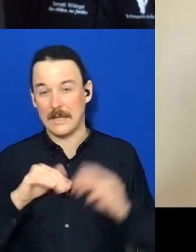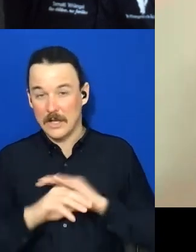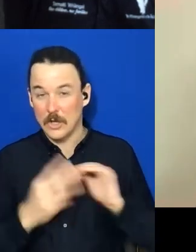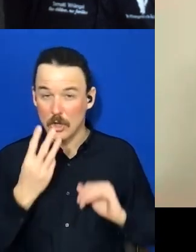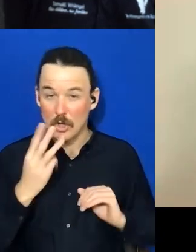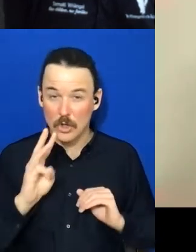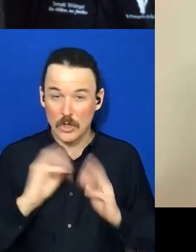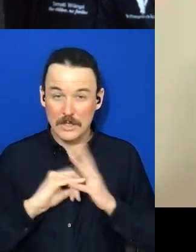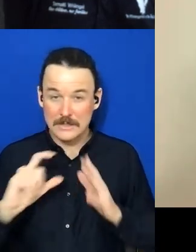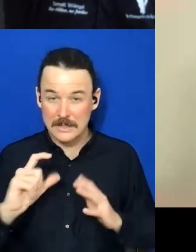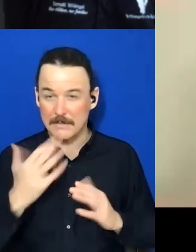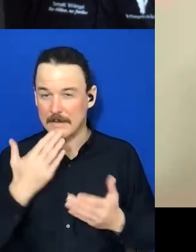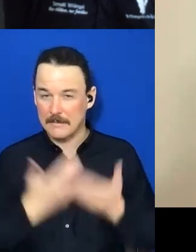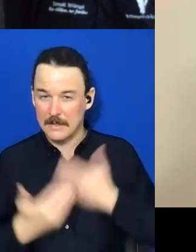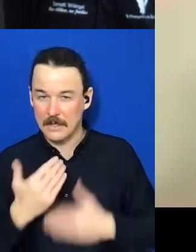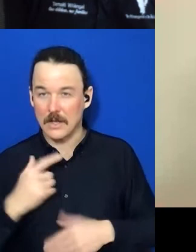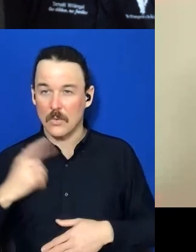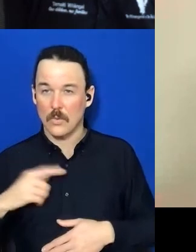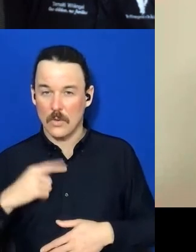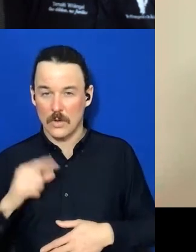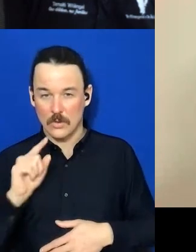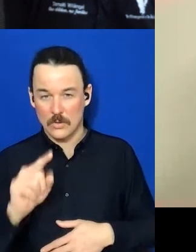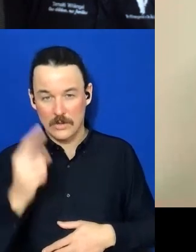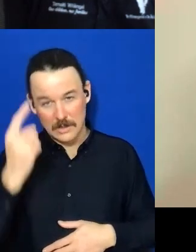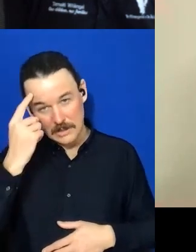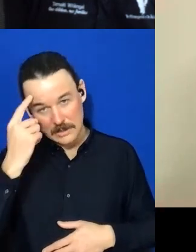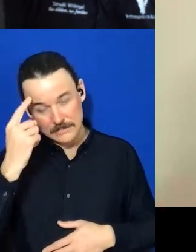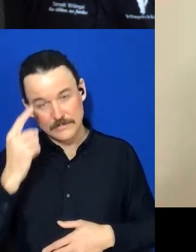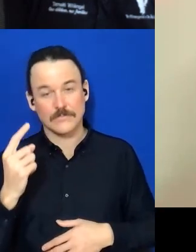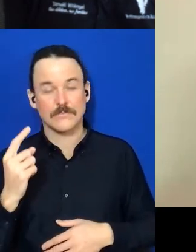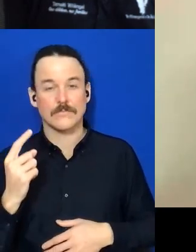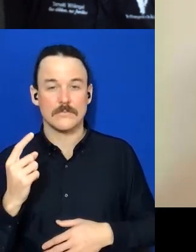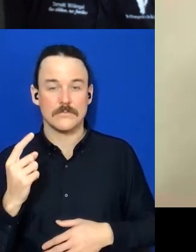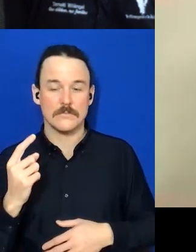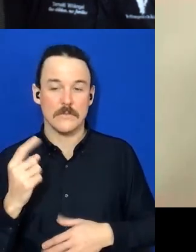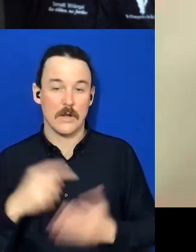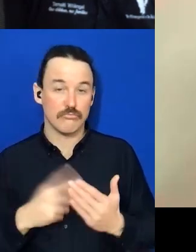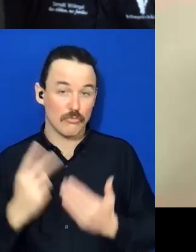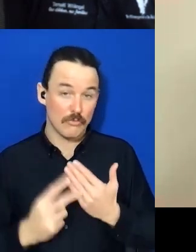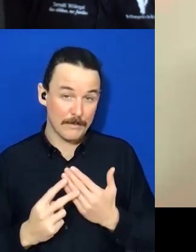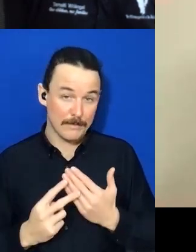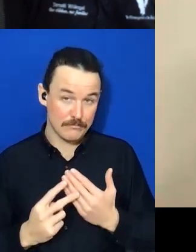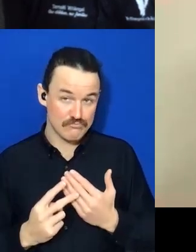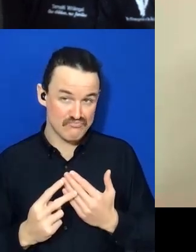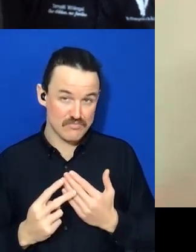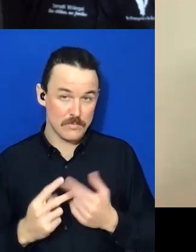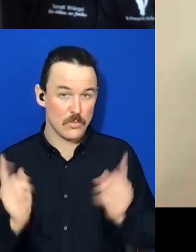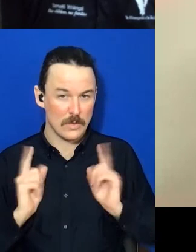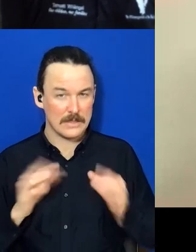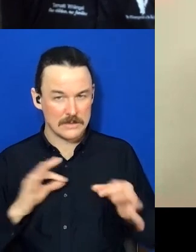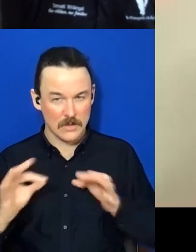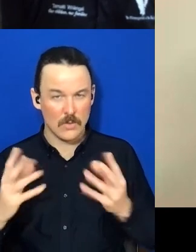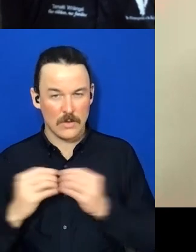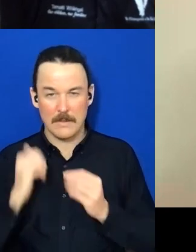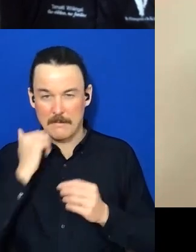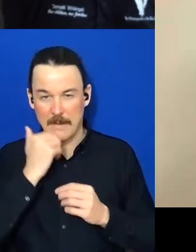have to, you might have to answer this question more fully in the yarning circle, because I'm conscious that we need to give our attendees a break before